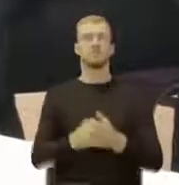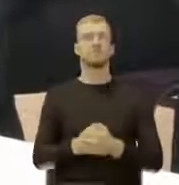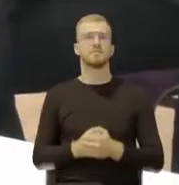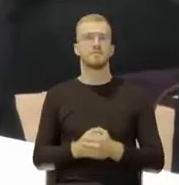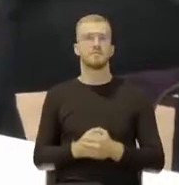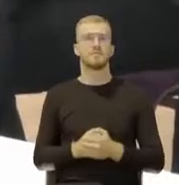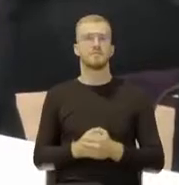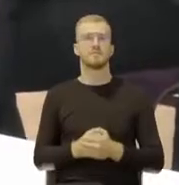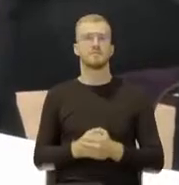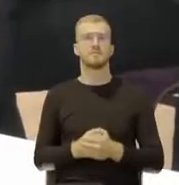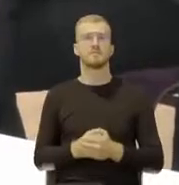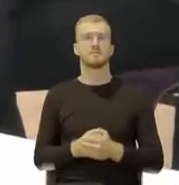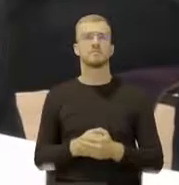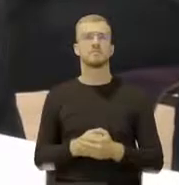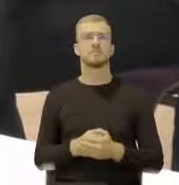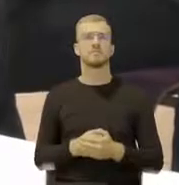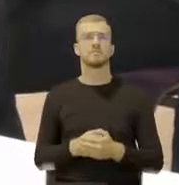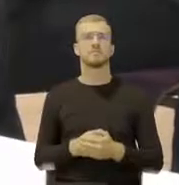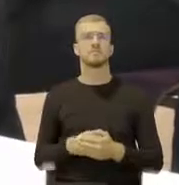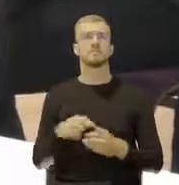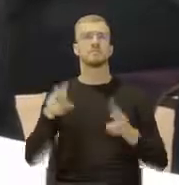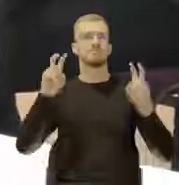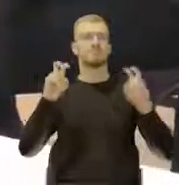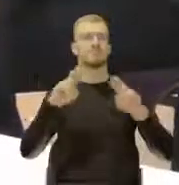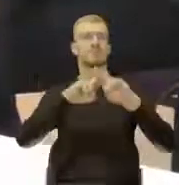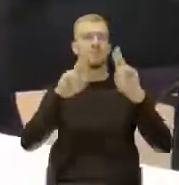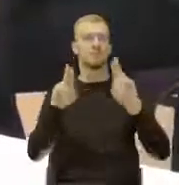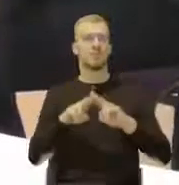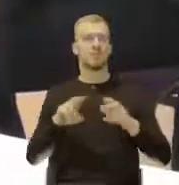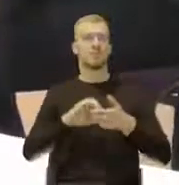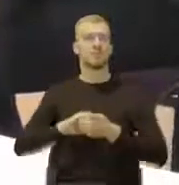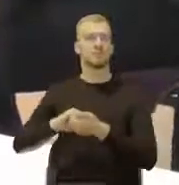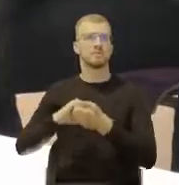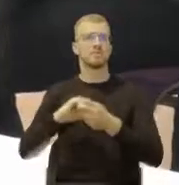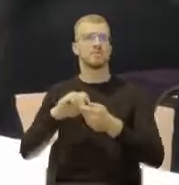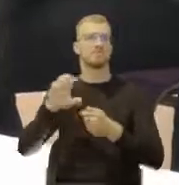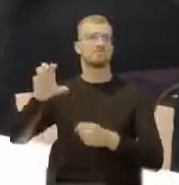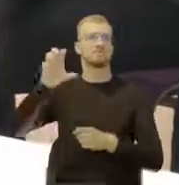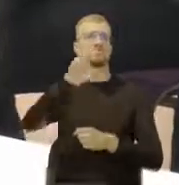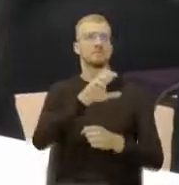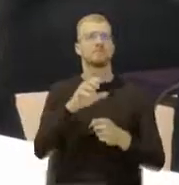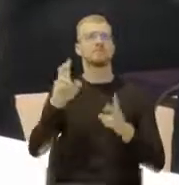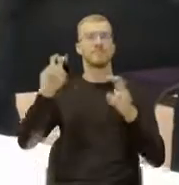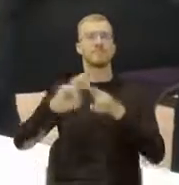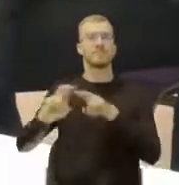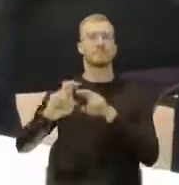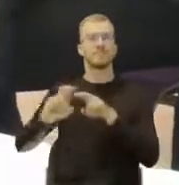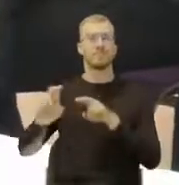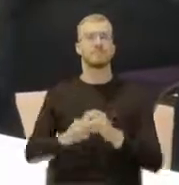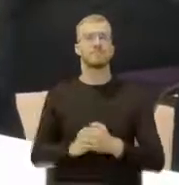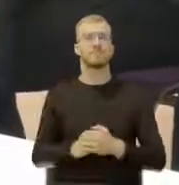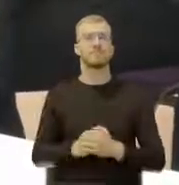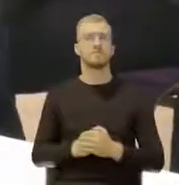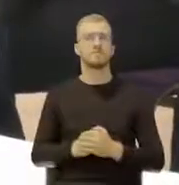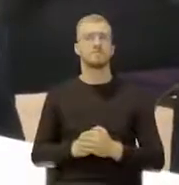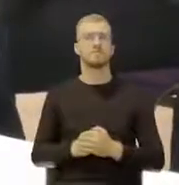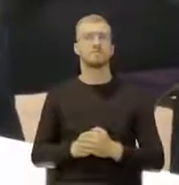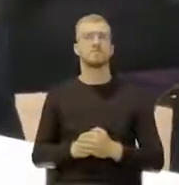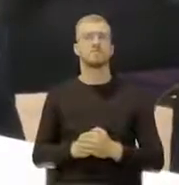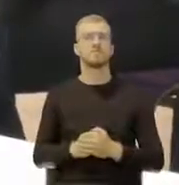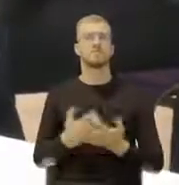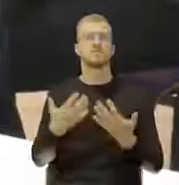137 years old organization gathering 1,900 public transport operators, regulators, and